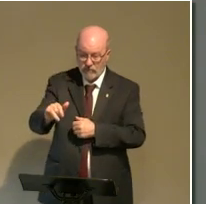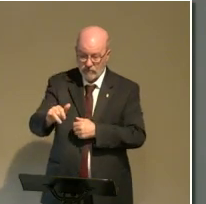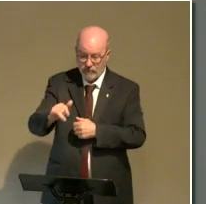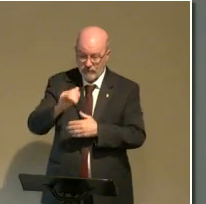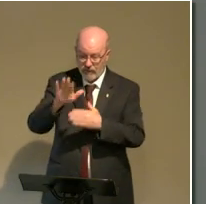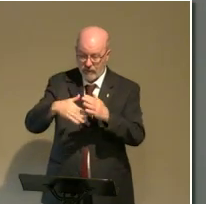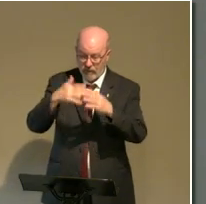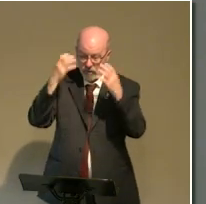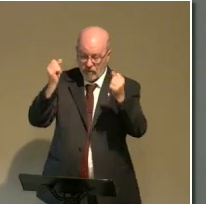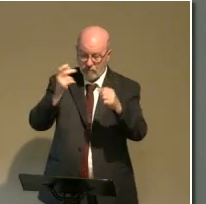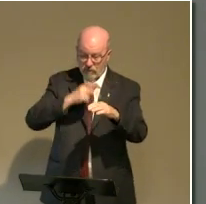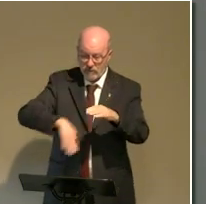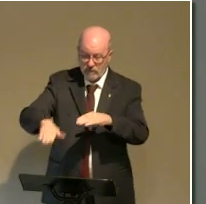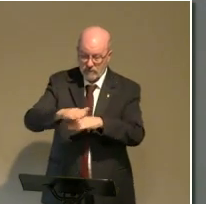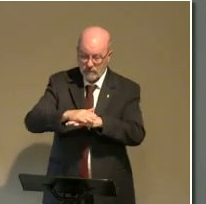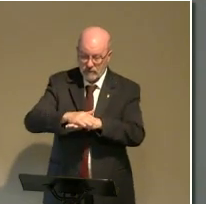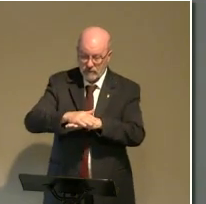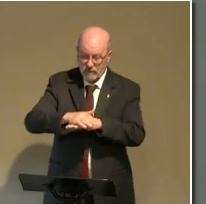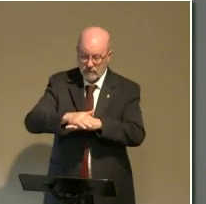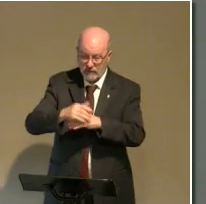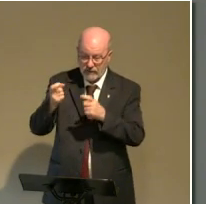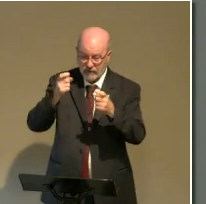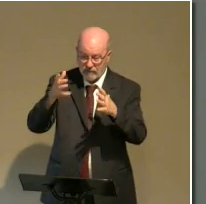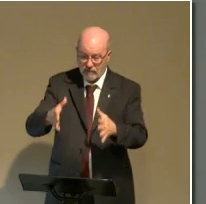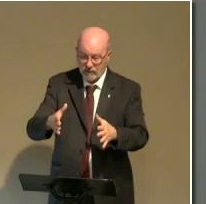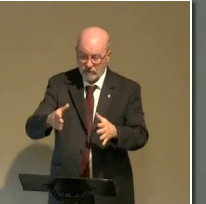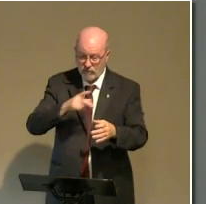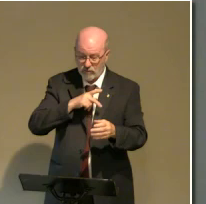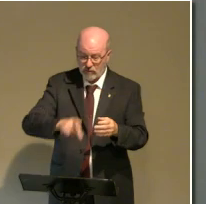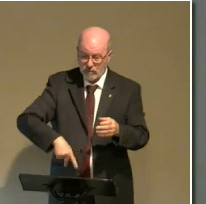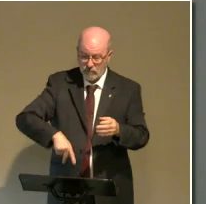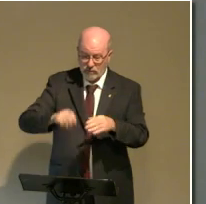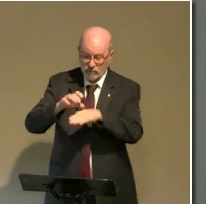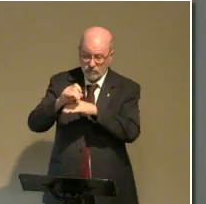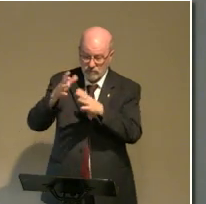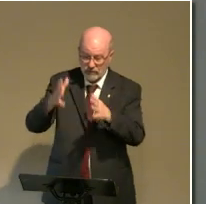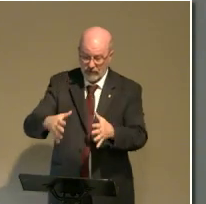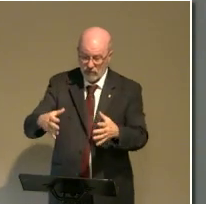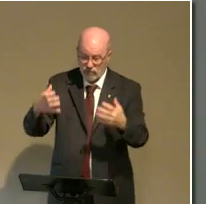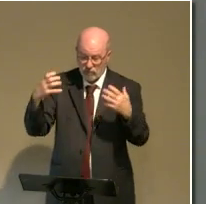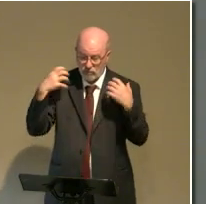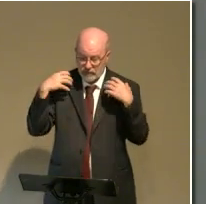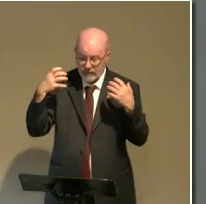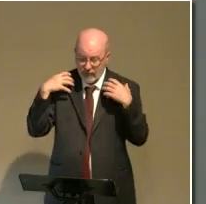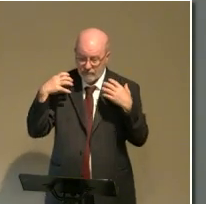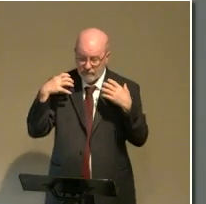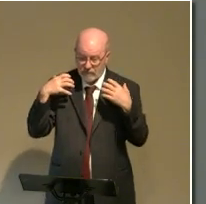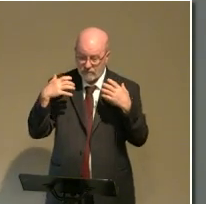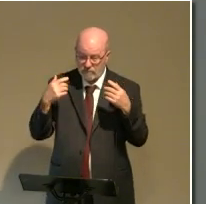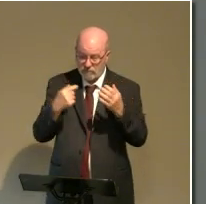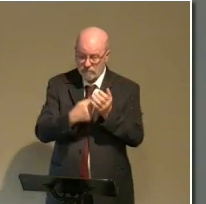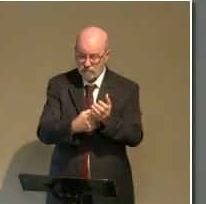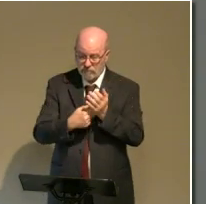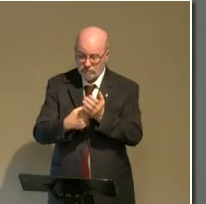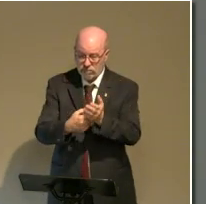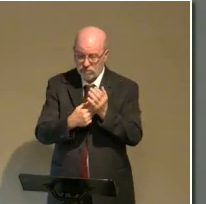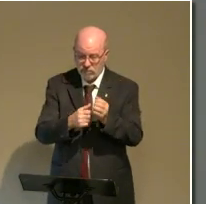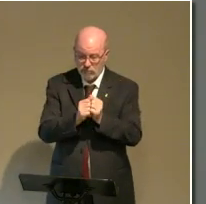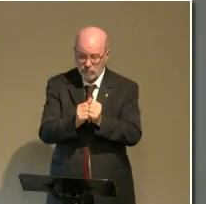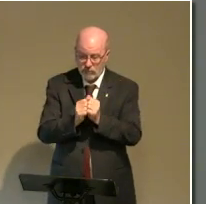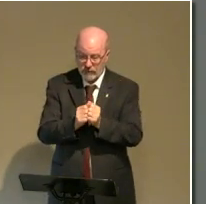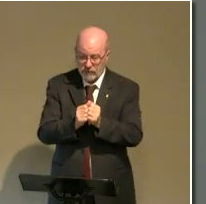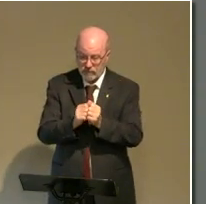forever. All the presidents of the kingdom, the governors and the princes, the counselors and the